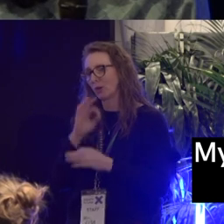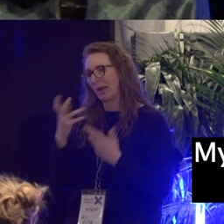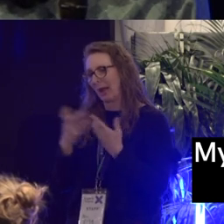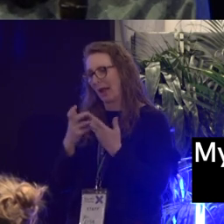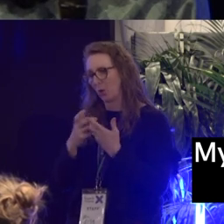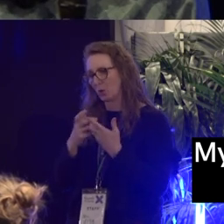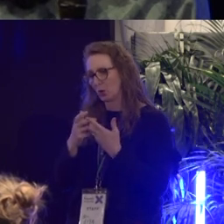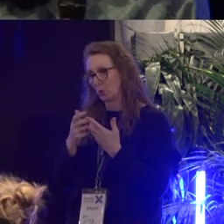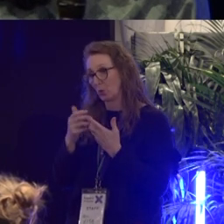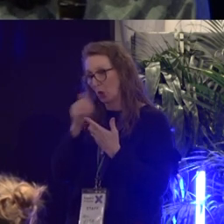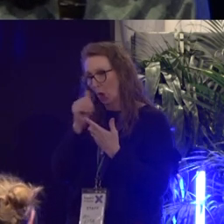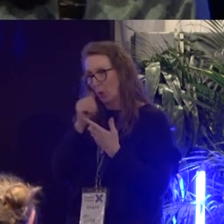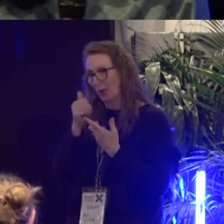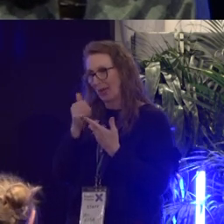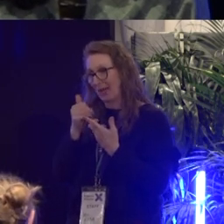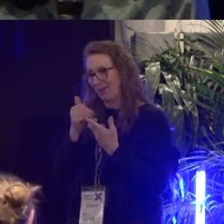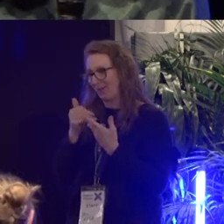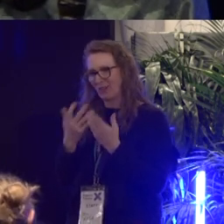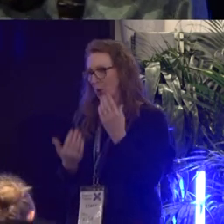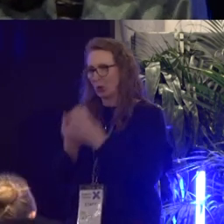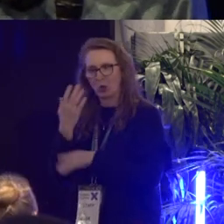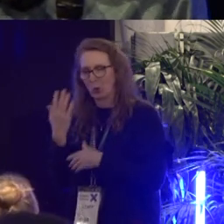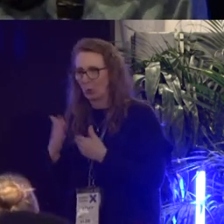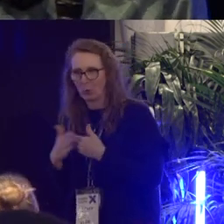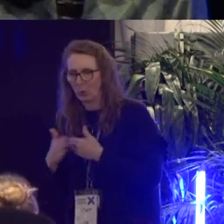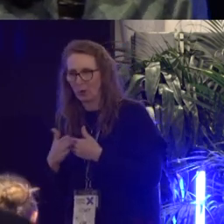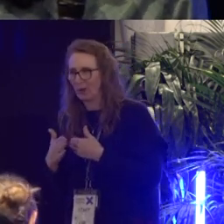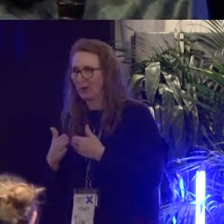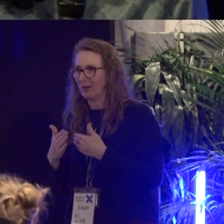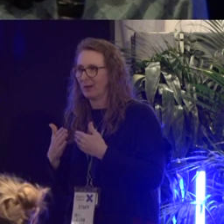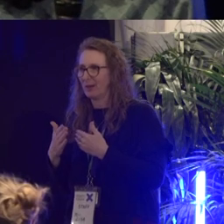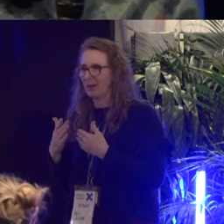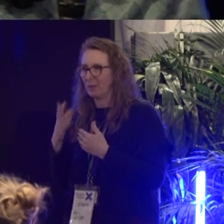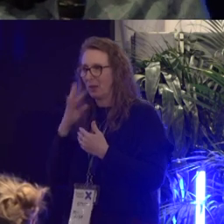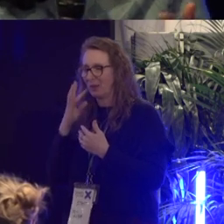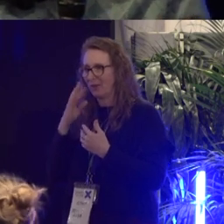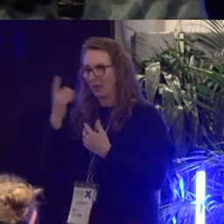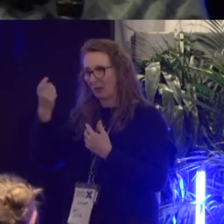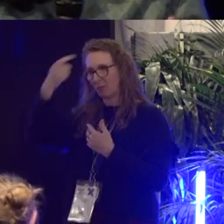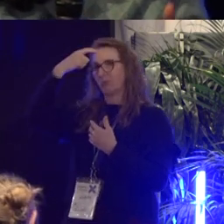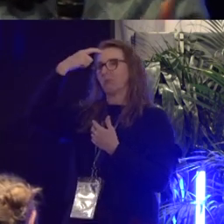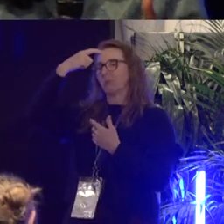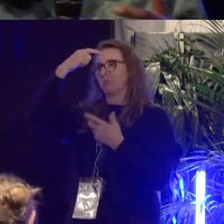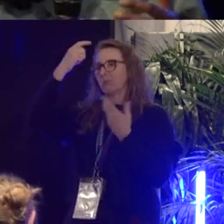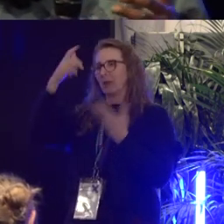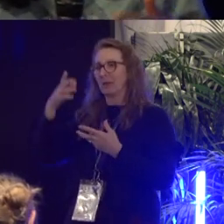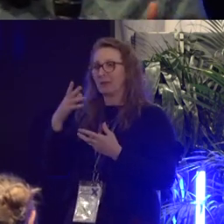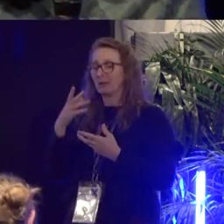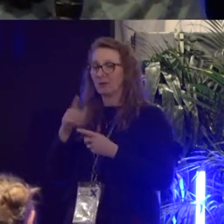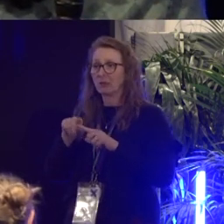if the novelty's worn off? If someone's had an experience and it has made an imprint, it's a different experience. It's not the